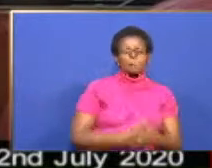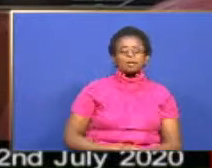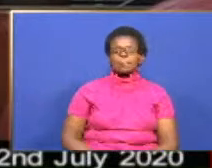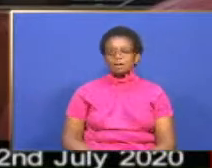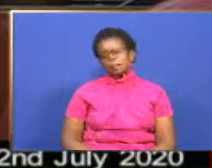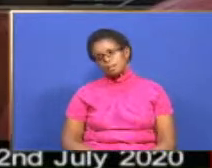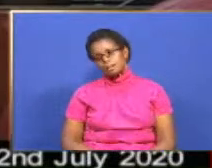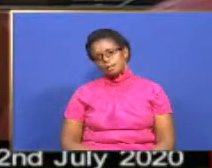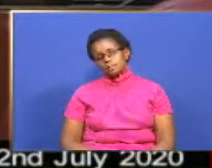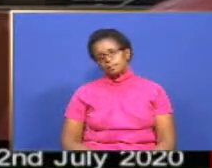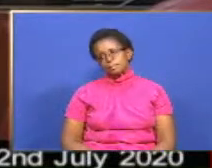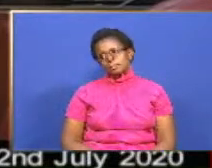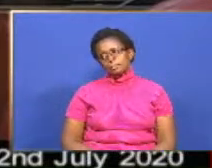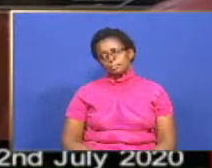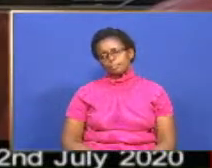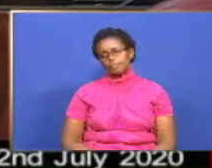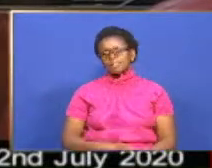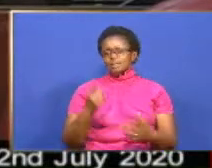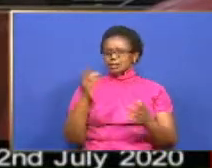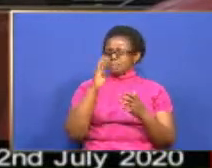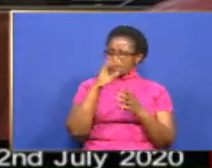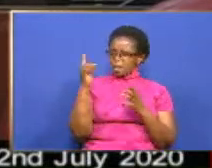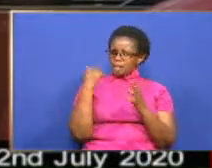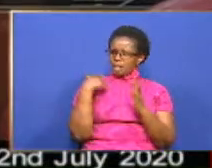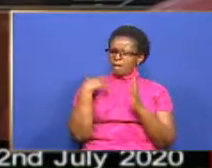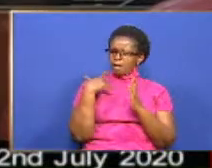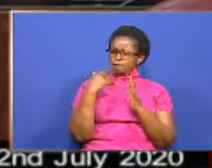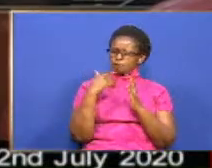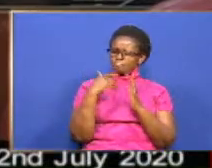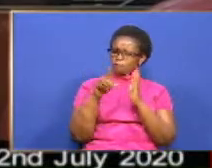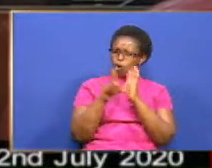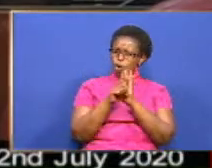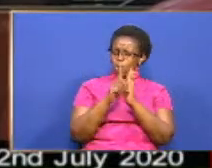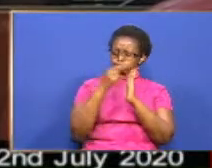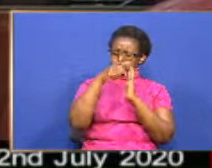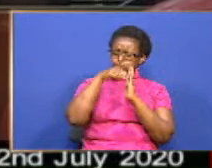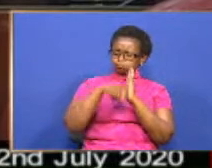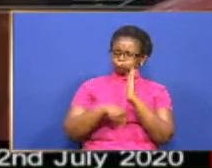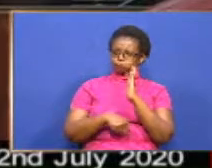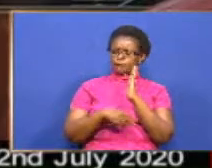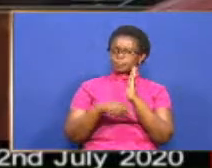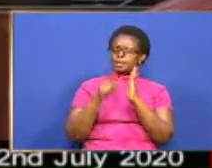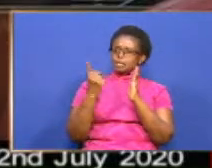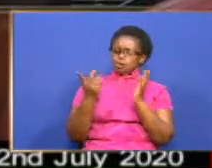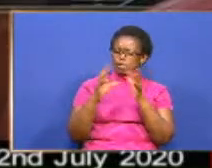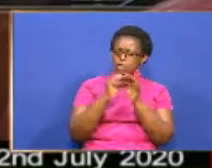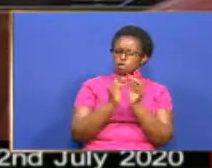this bill contains elaborate provisions that relate to the regulation of the application for